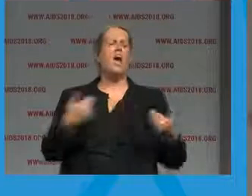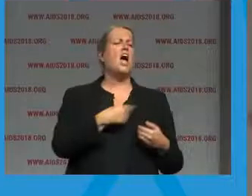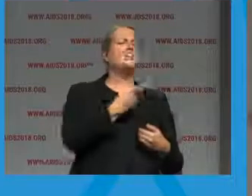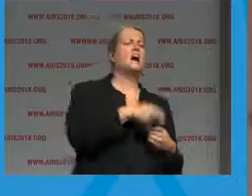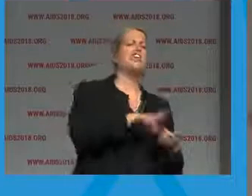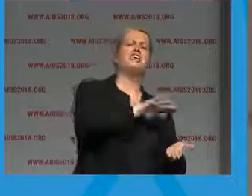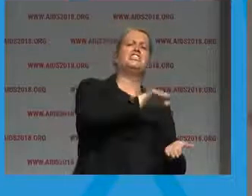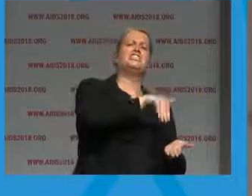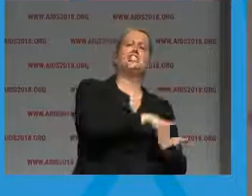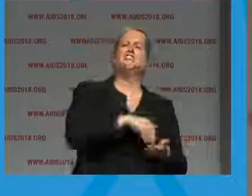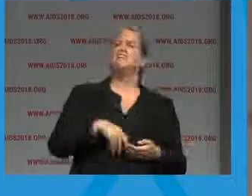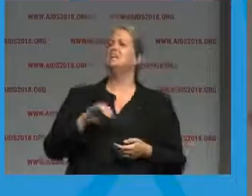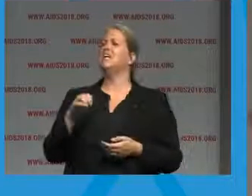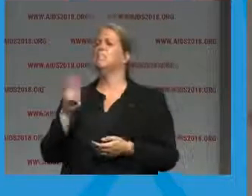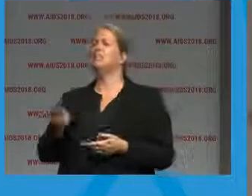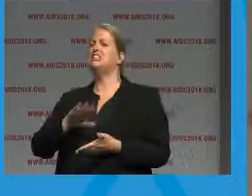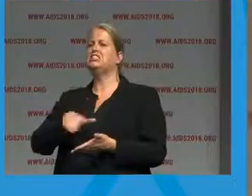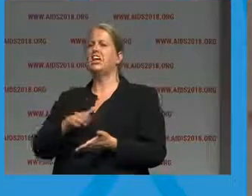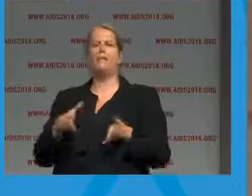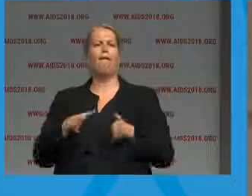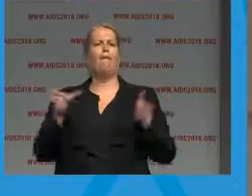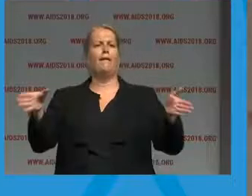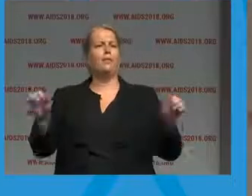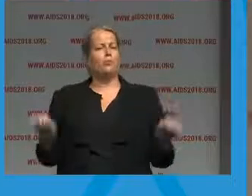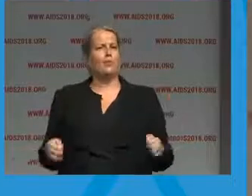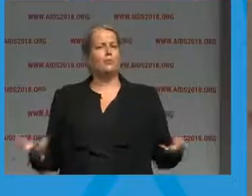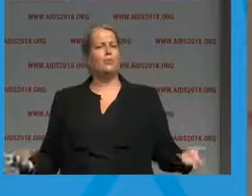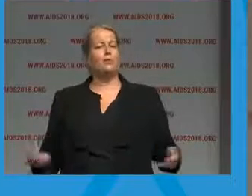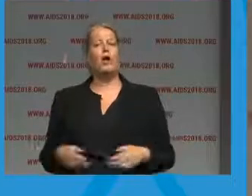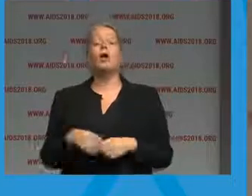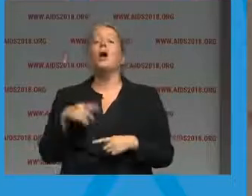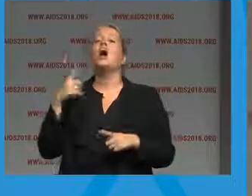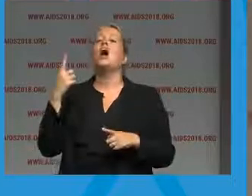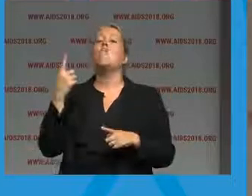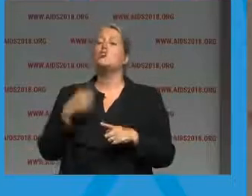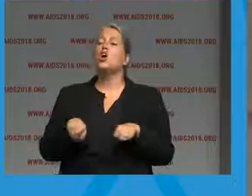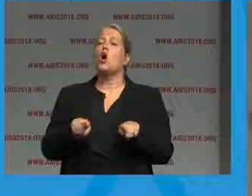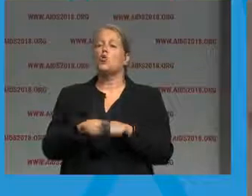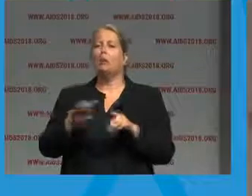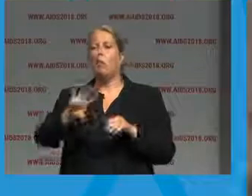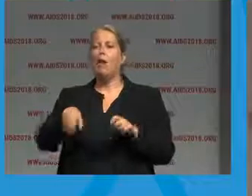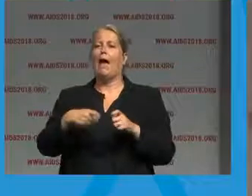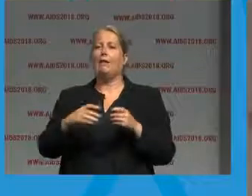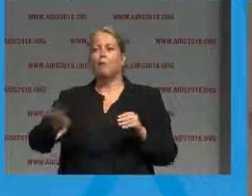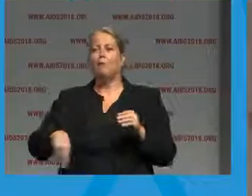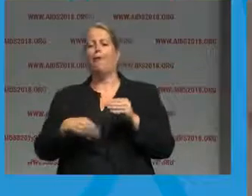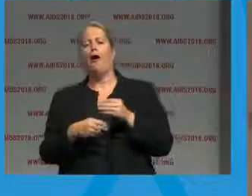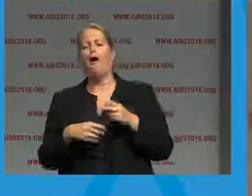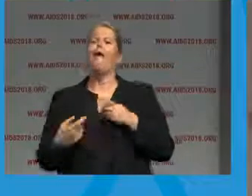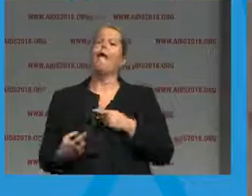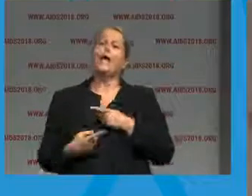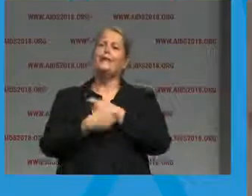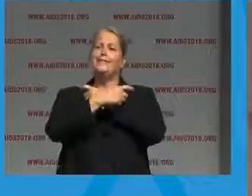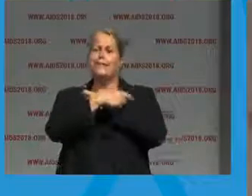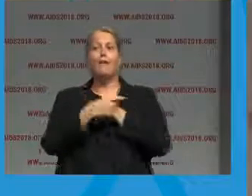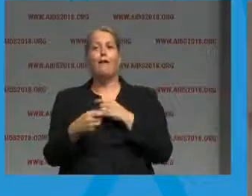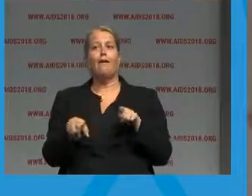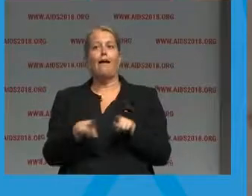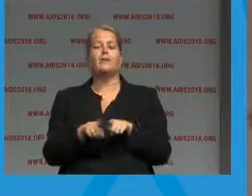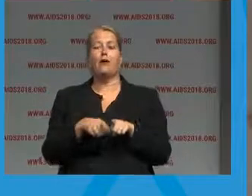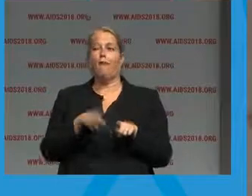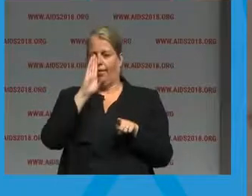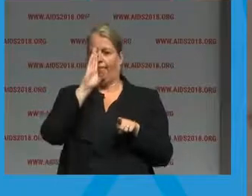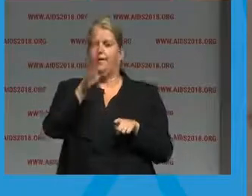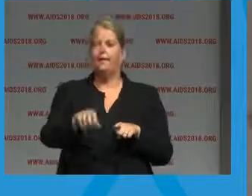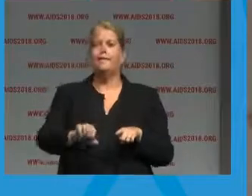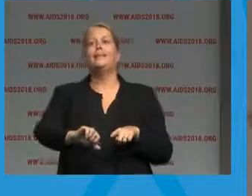the other one going to the TB center. I had also, unfortunately, had Kaposi sarcoma, so the other part of me goes to the cancer clinic and all the other diseases that